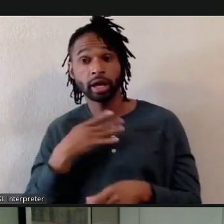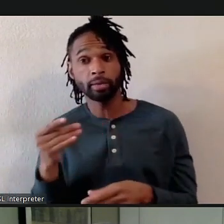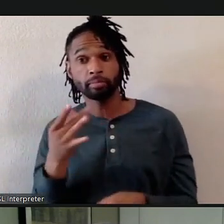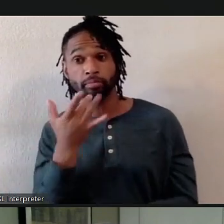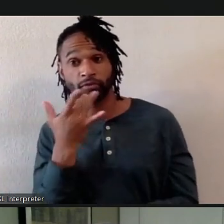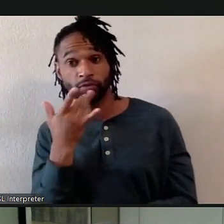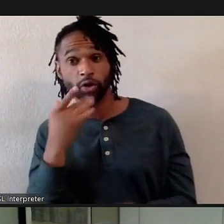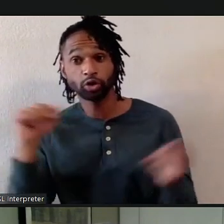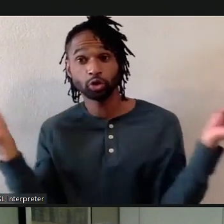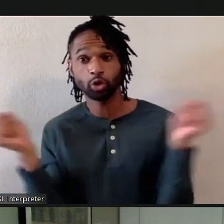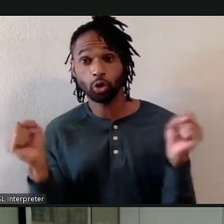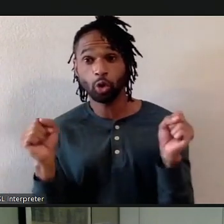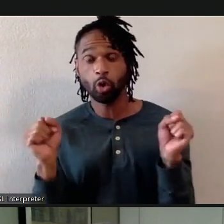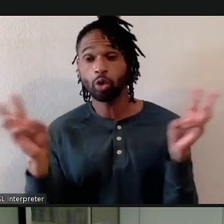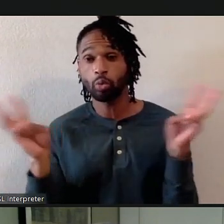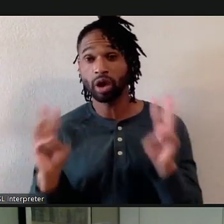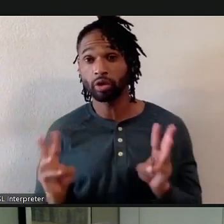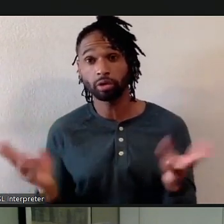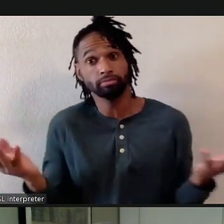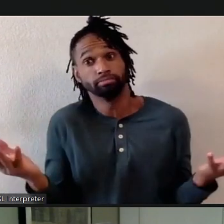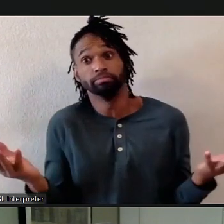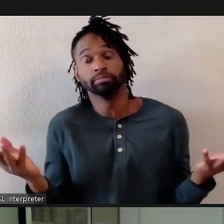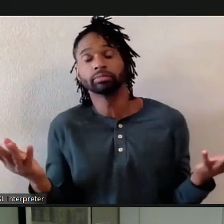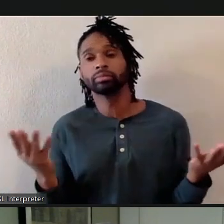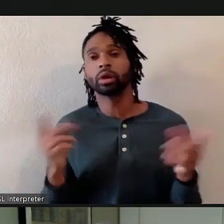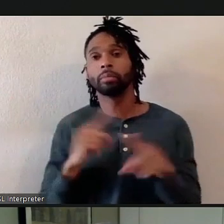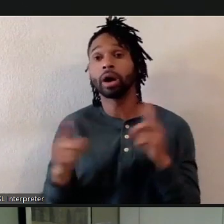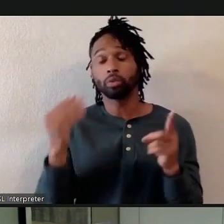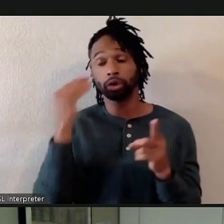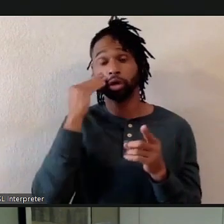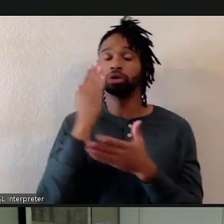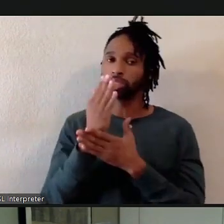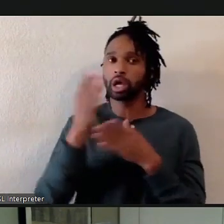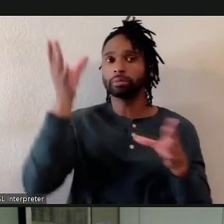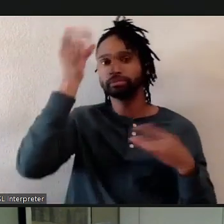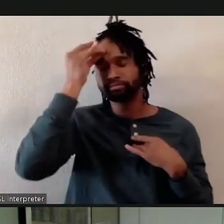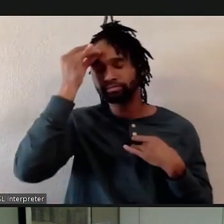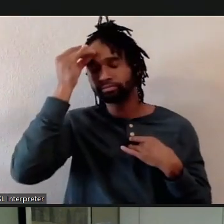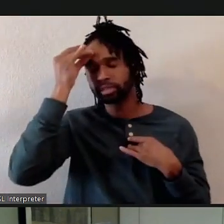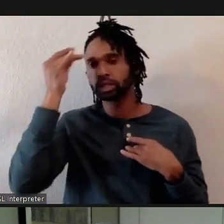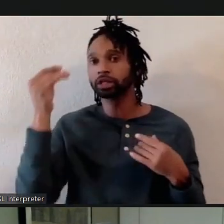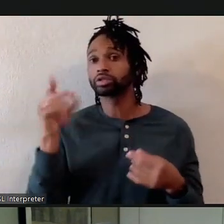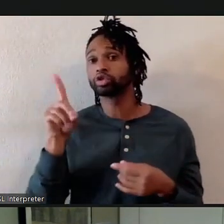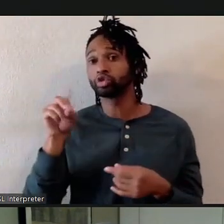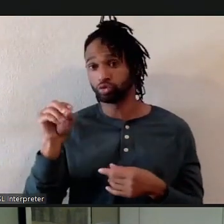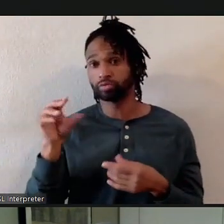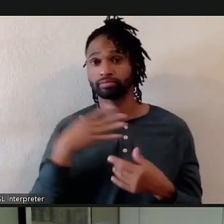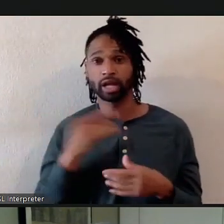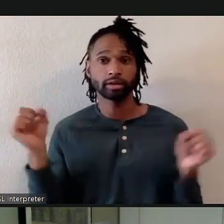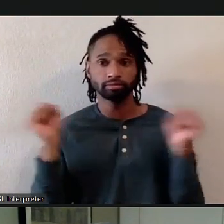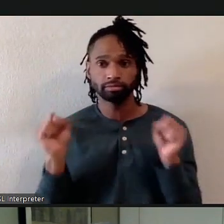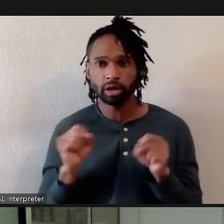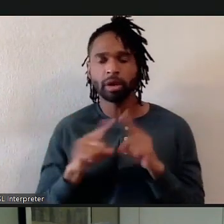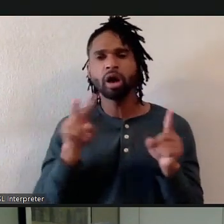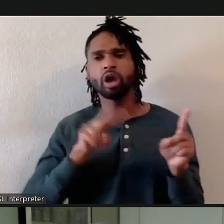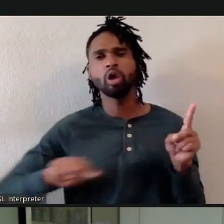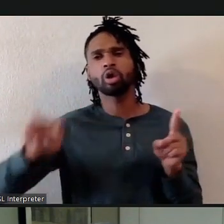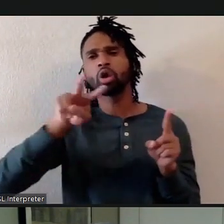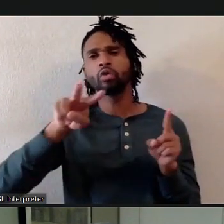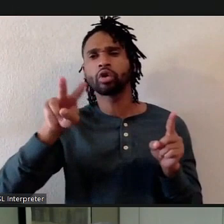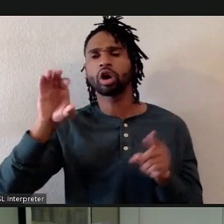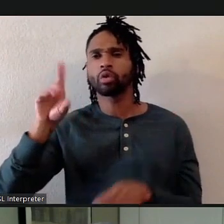understand, but we know that some do. I think looking at what's going on across the state, I think many of us talk